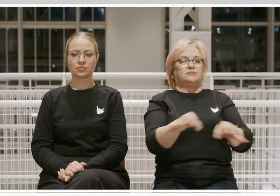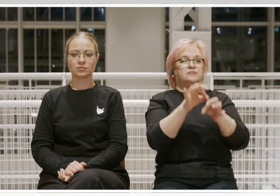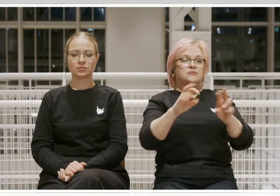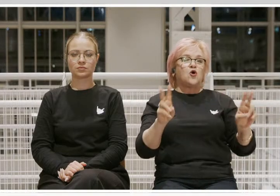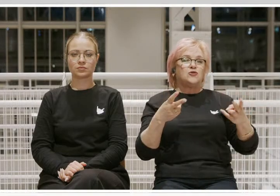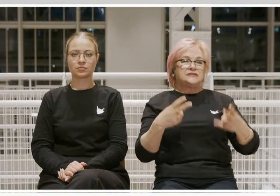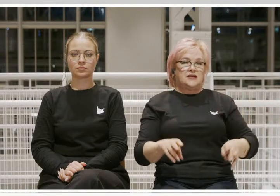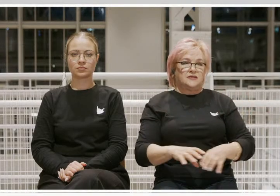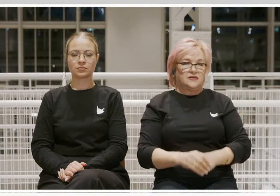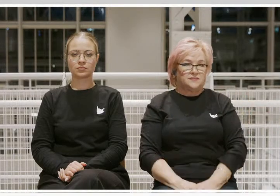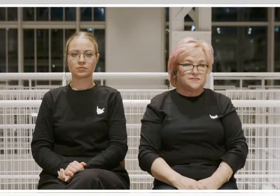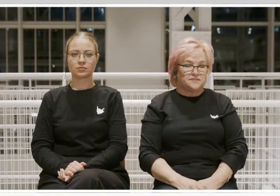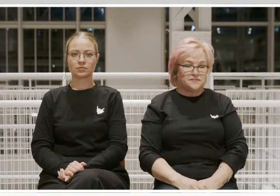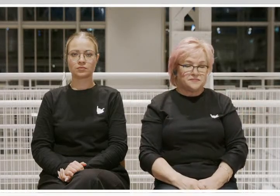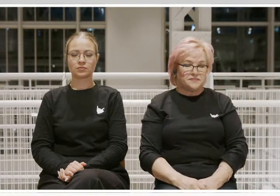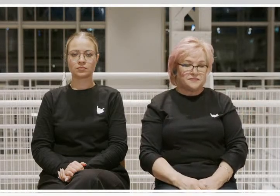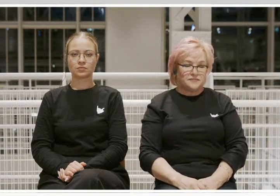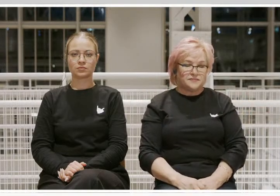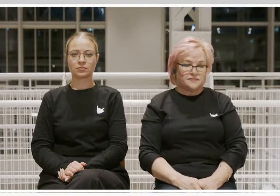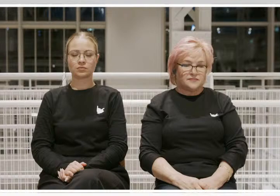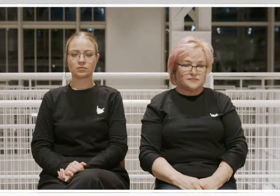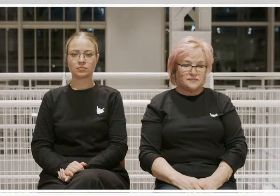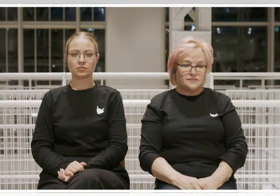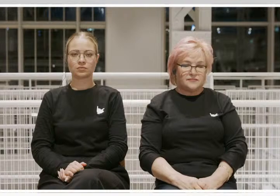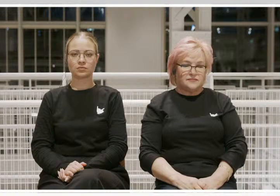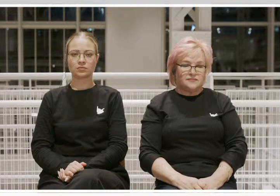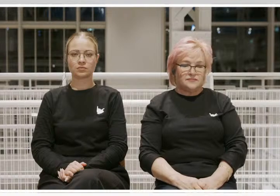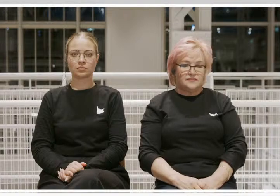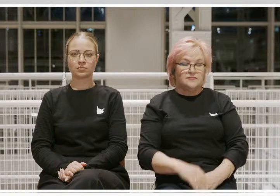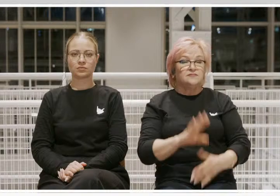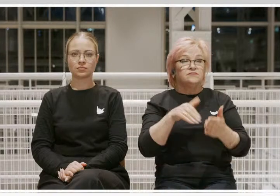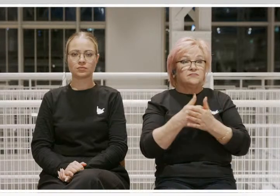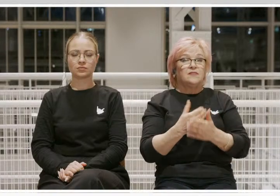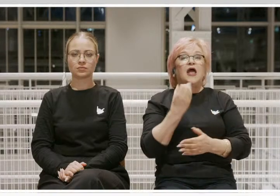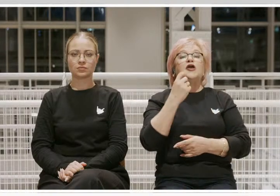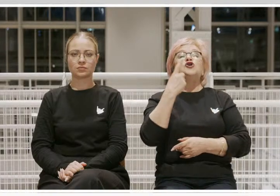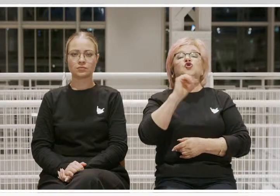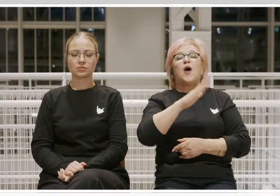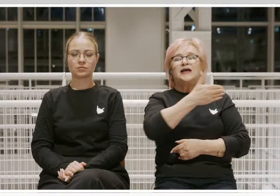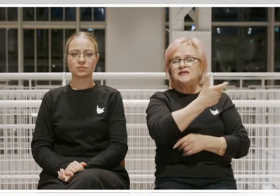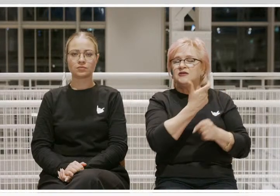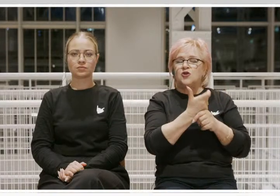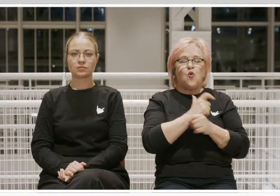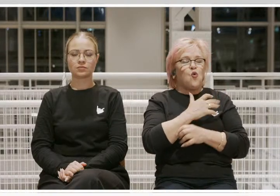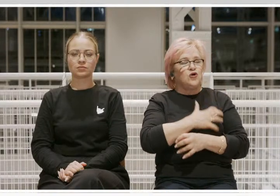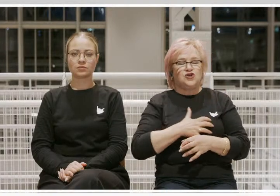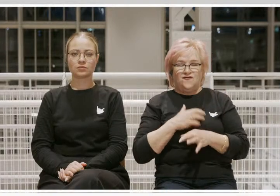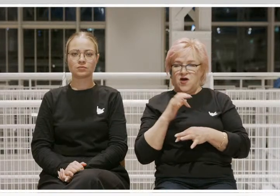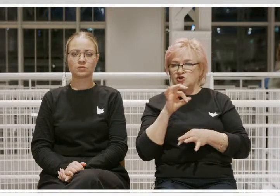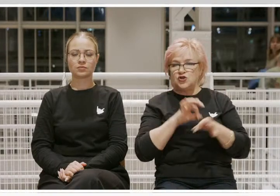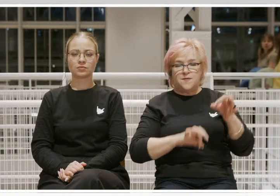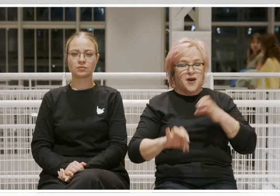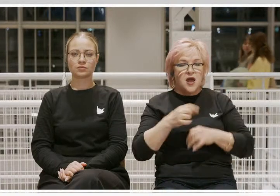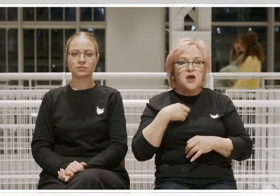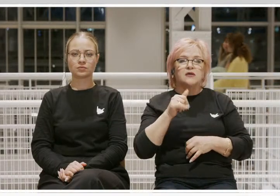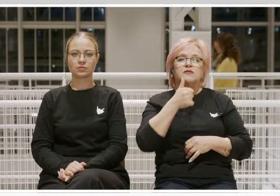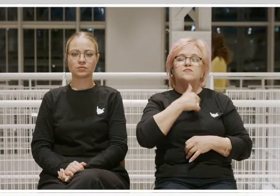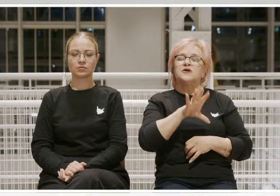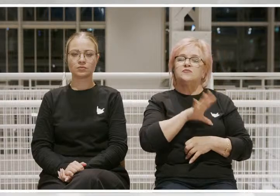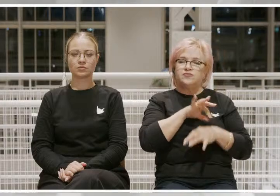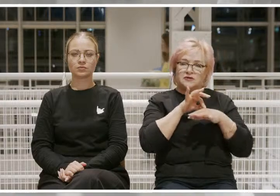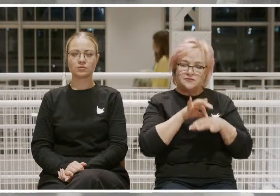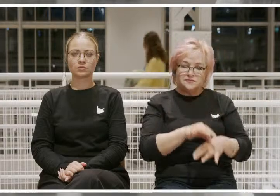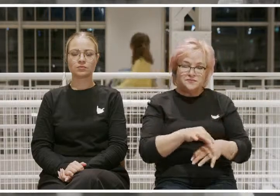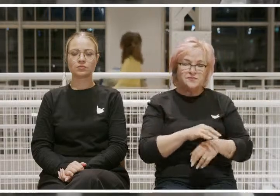So this is another very important project that we had in the last edition. So